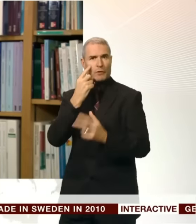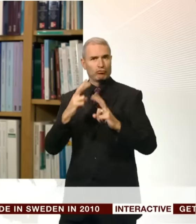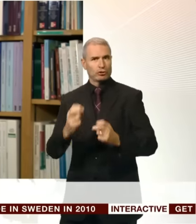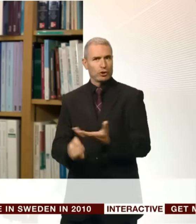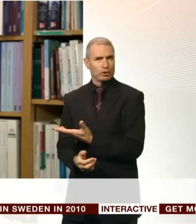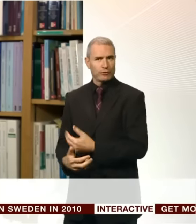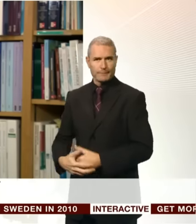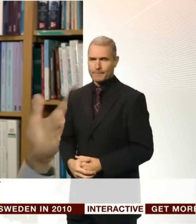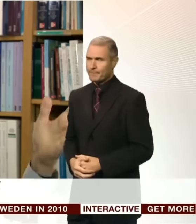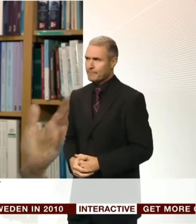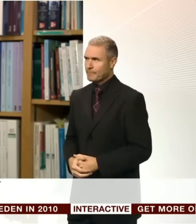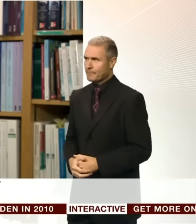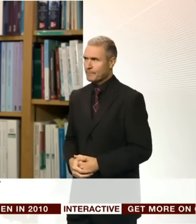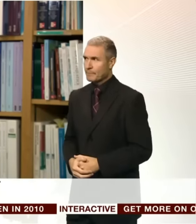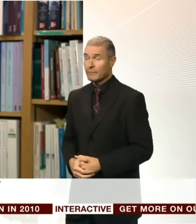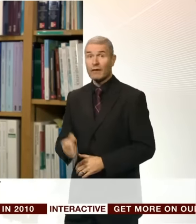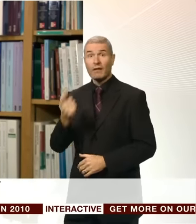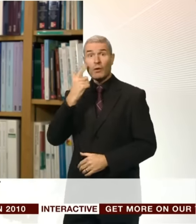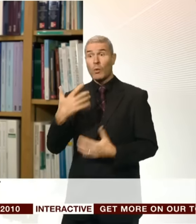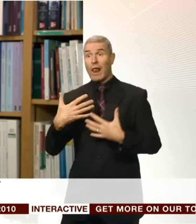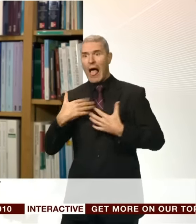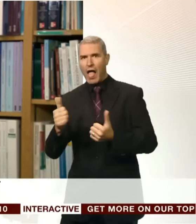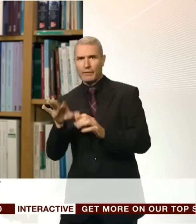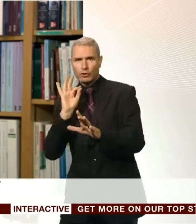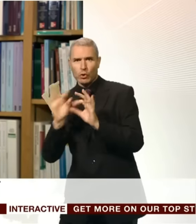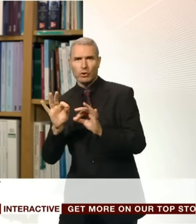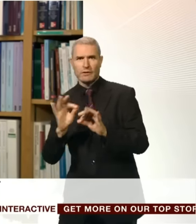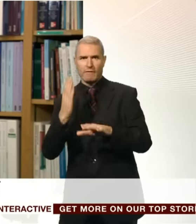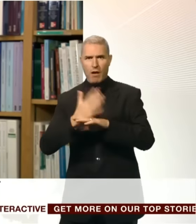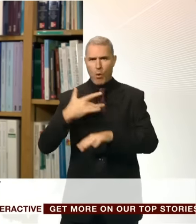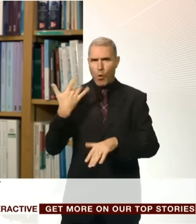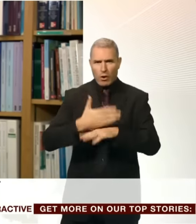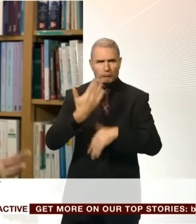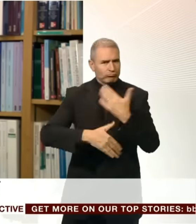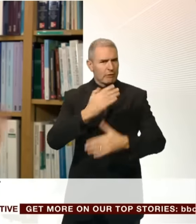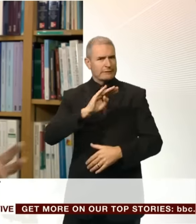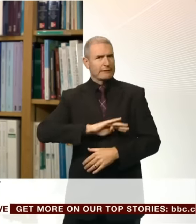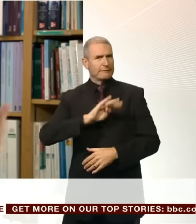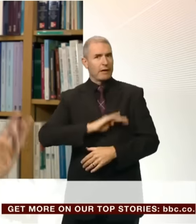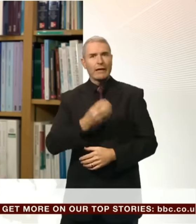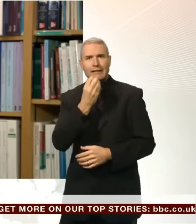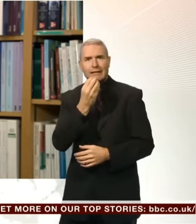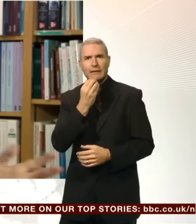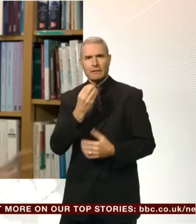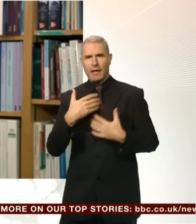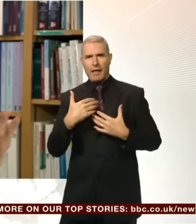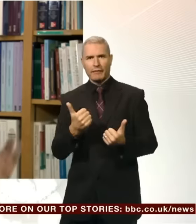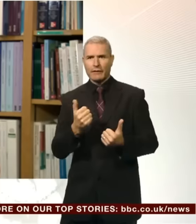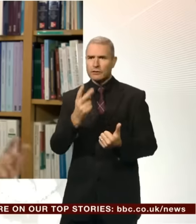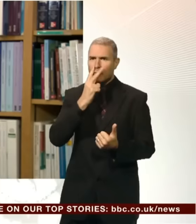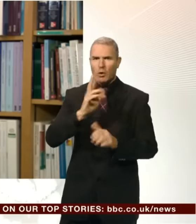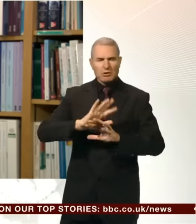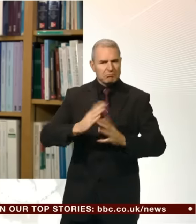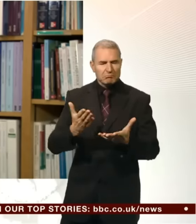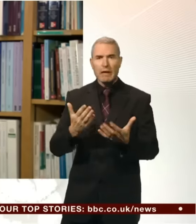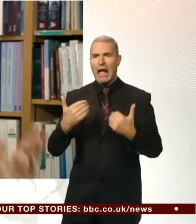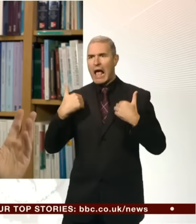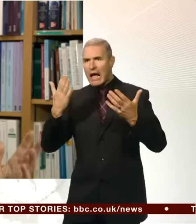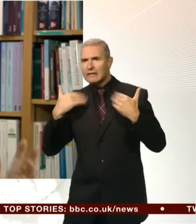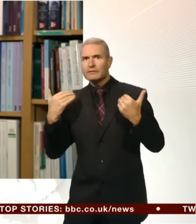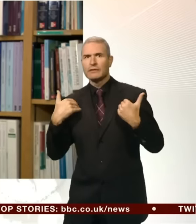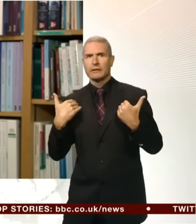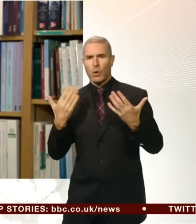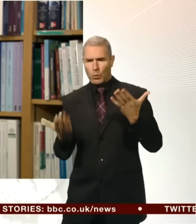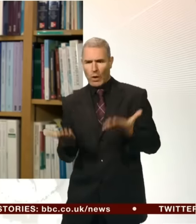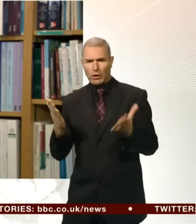more likely to make the healthy choices, more likely to eat healthily, not smoke, be physically active, control